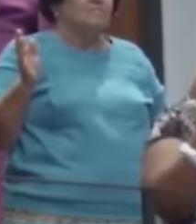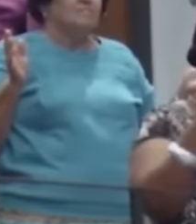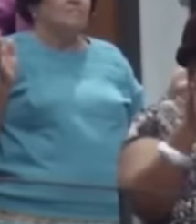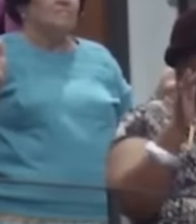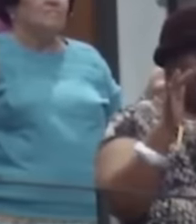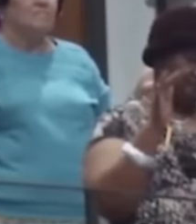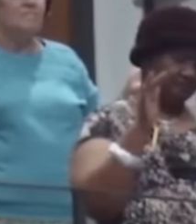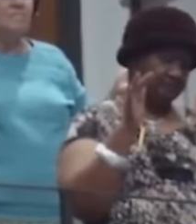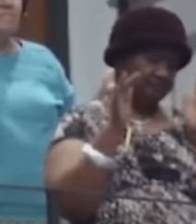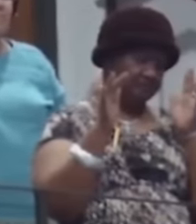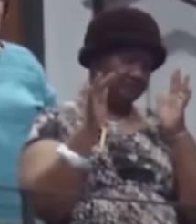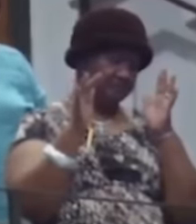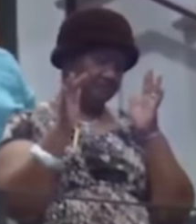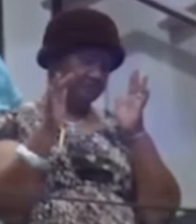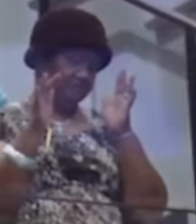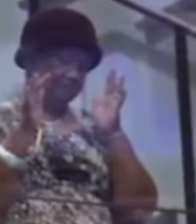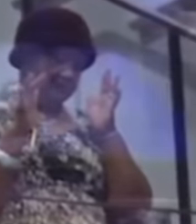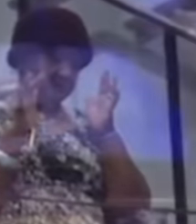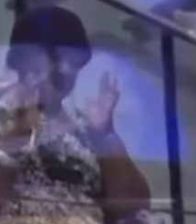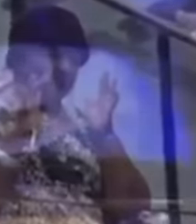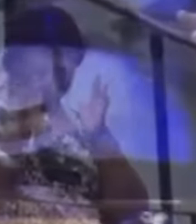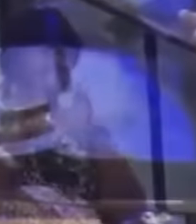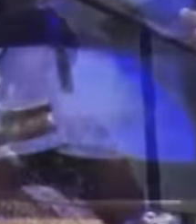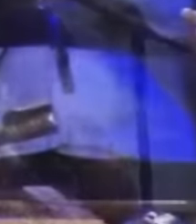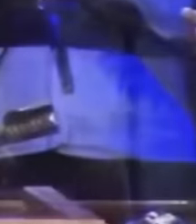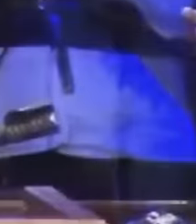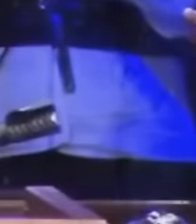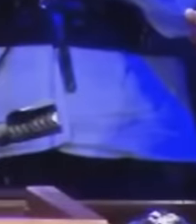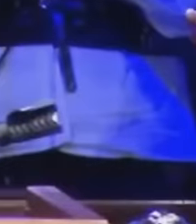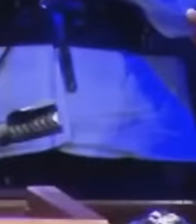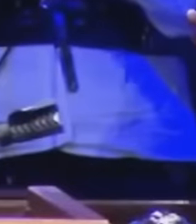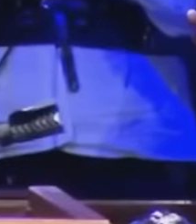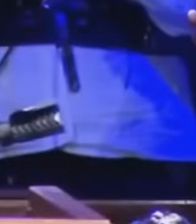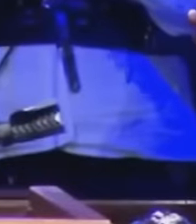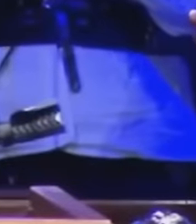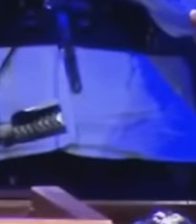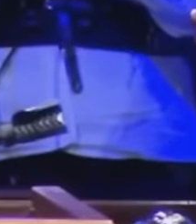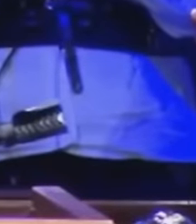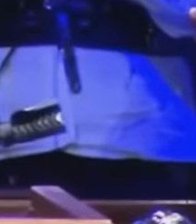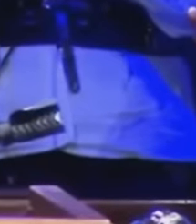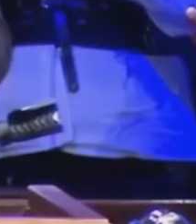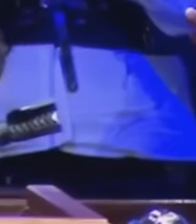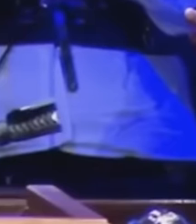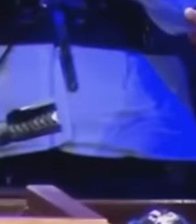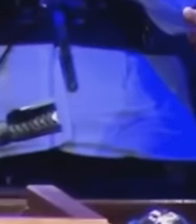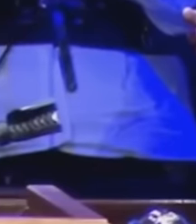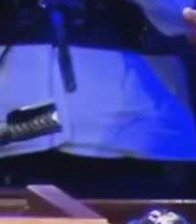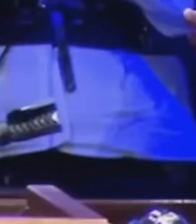We're not always living totally according to your will, and we accept that. And part of the reason we accept it is because you accept